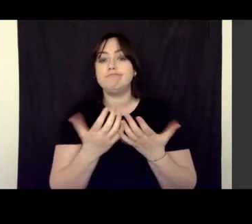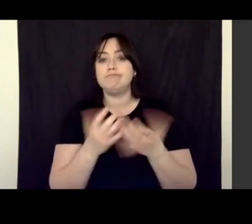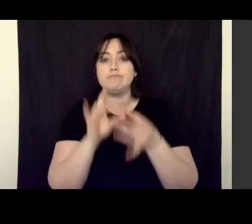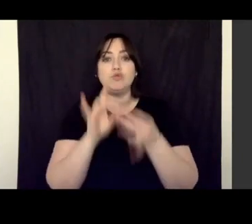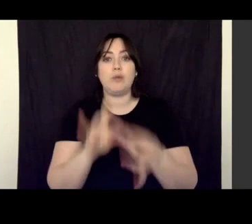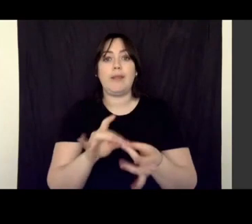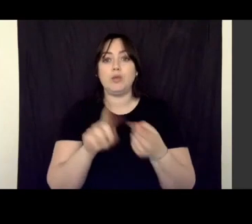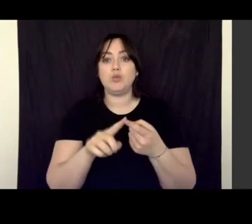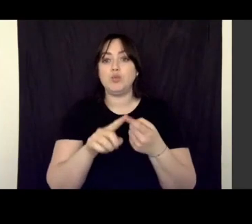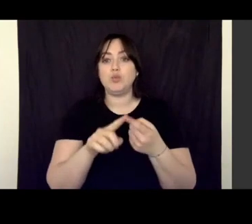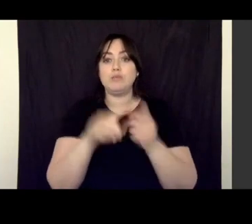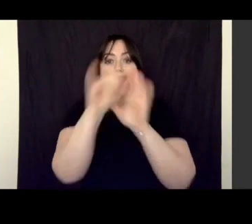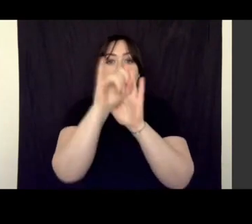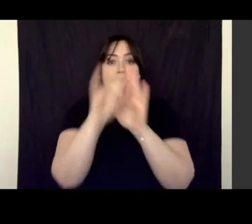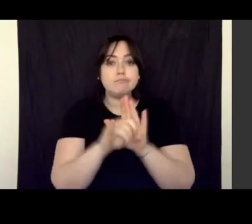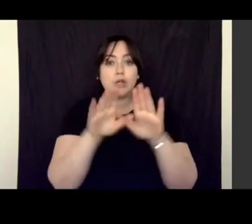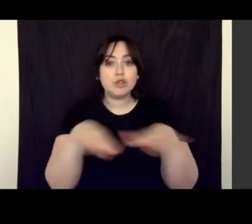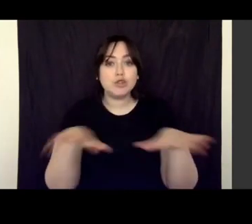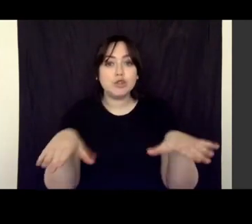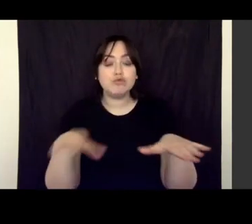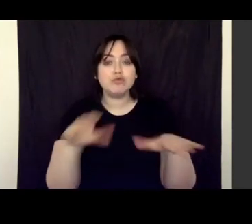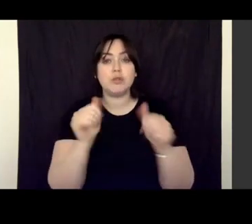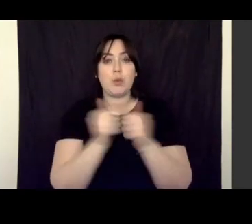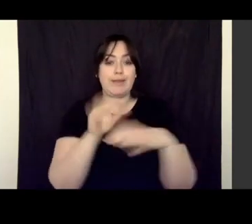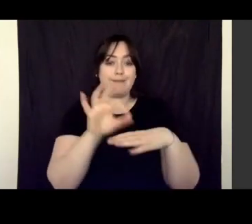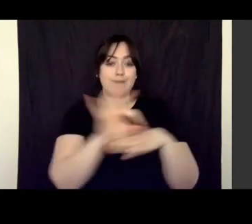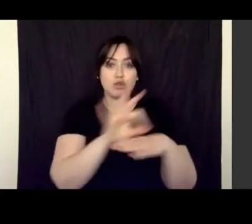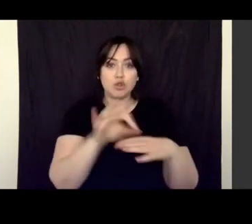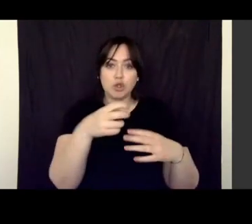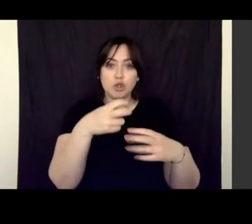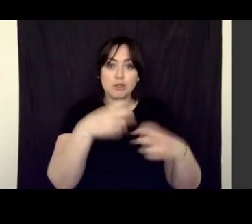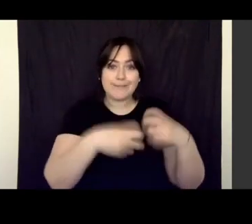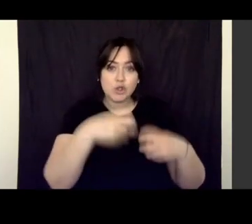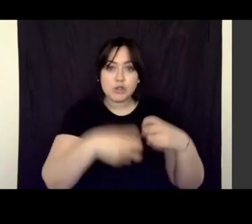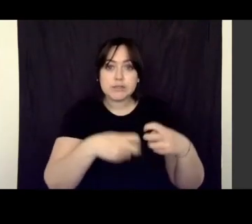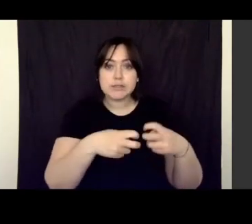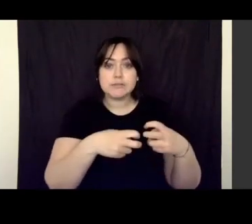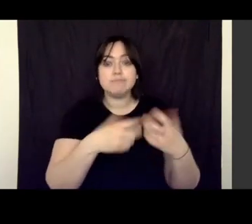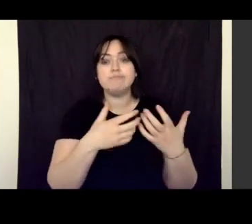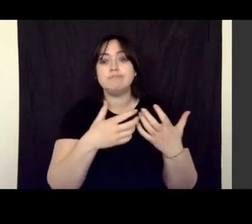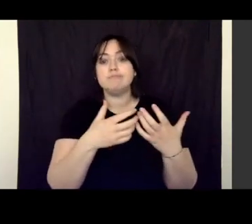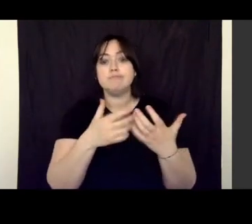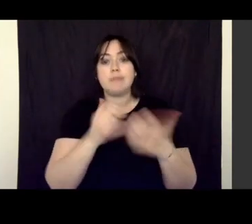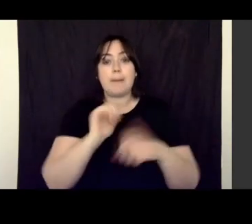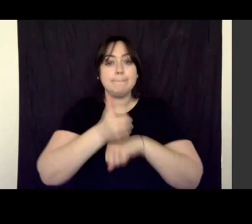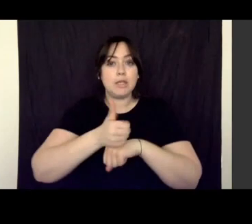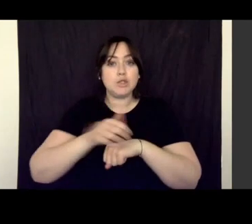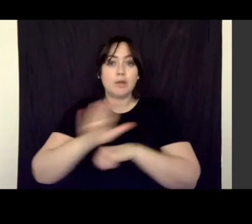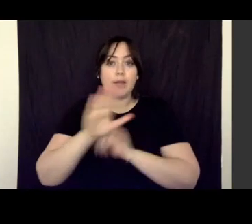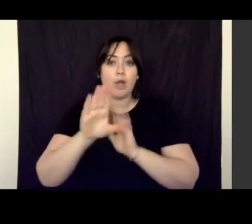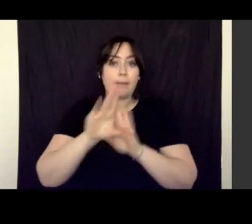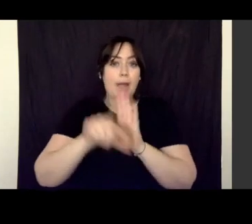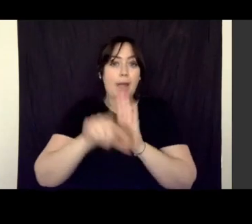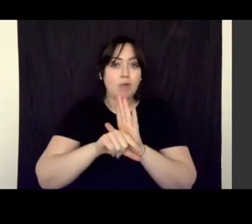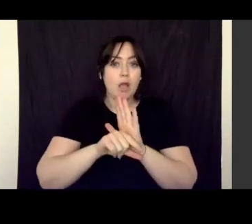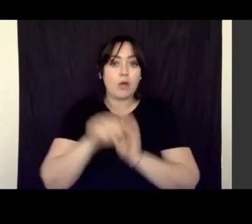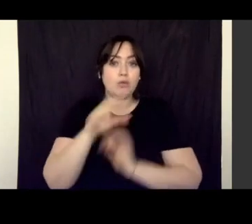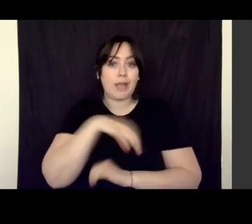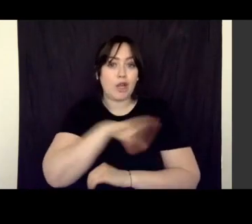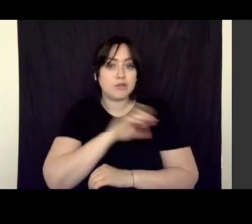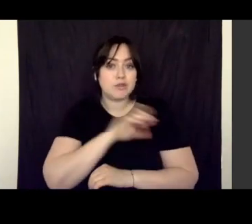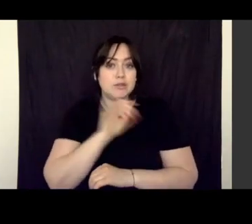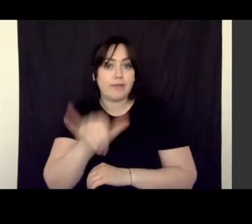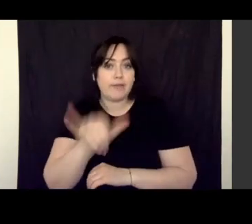children with functional difficulties according to certain background characteristics of the child and his or